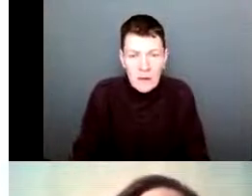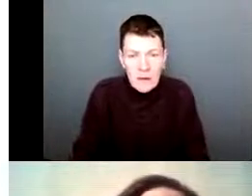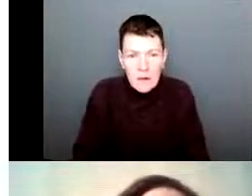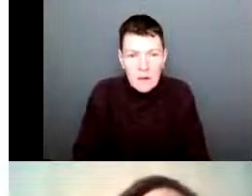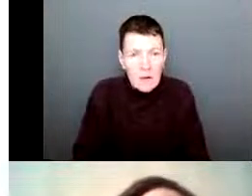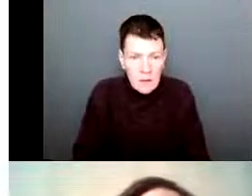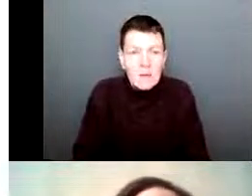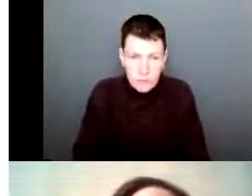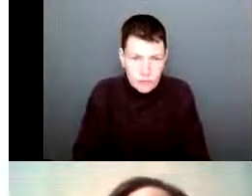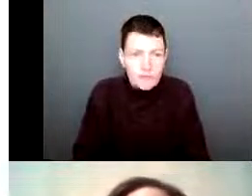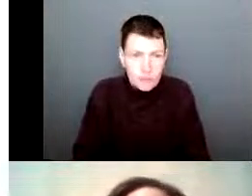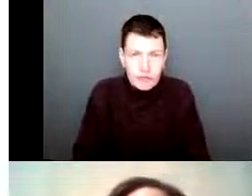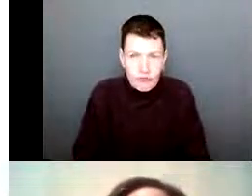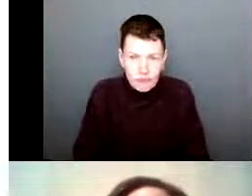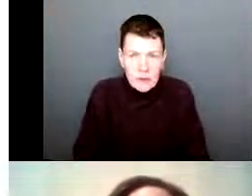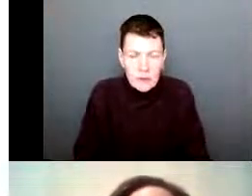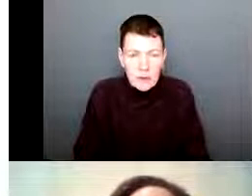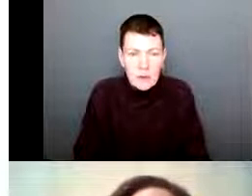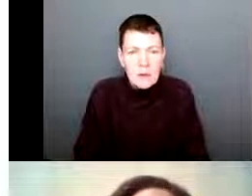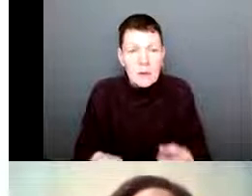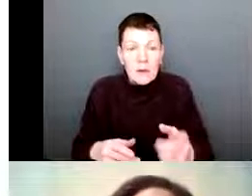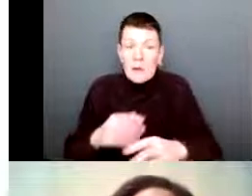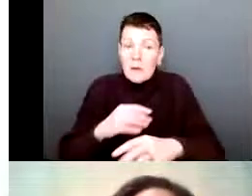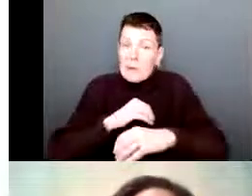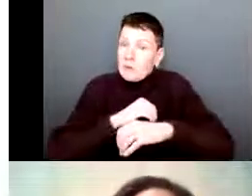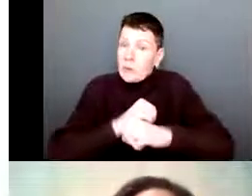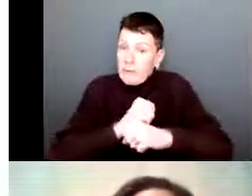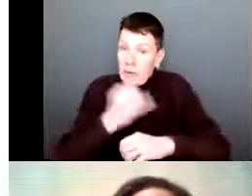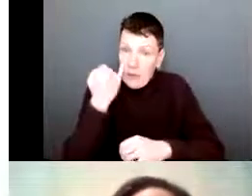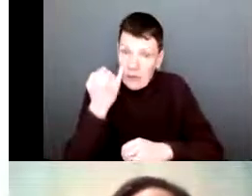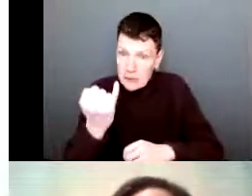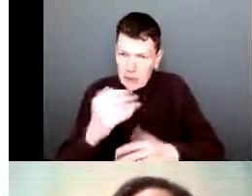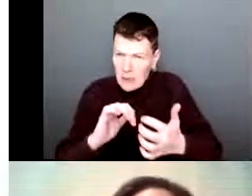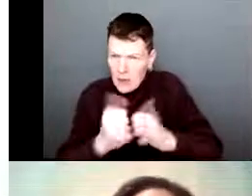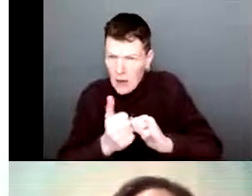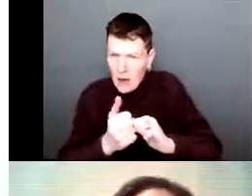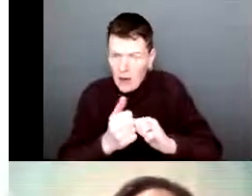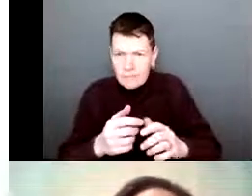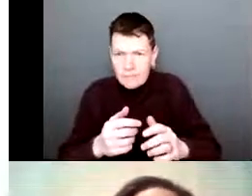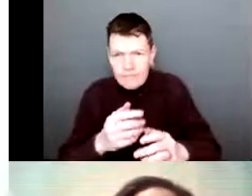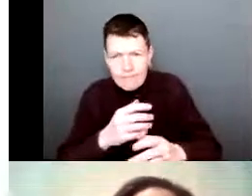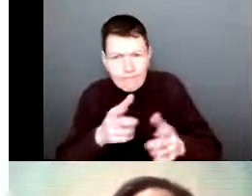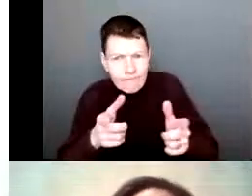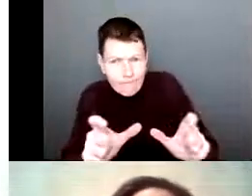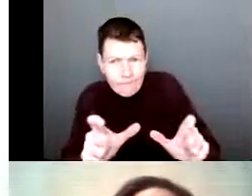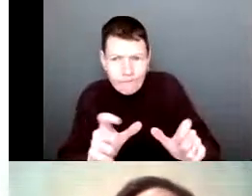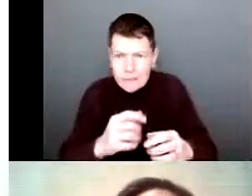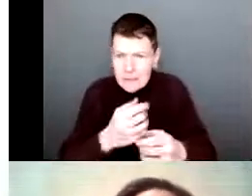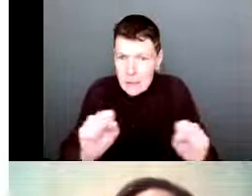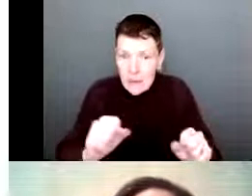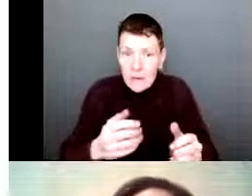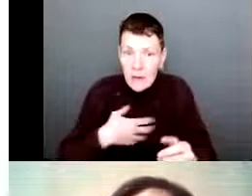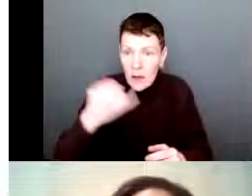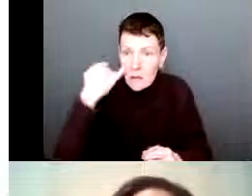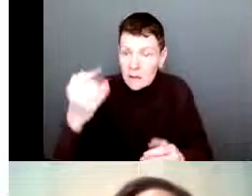The next, where are the preventive strategies across the life course? We have strategies that are